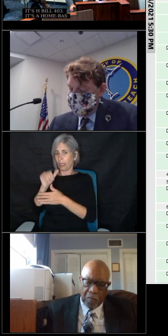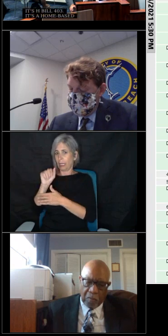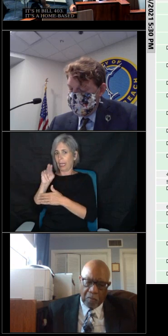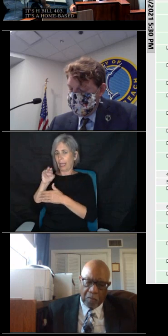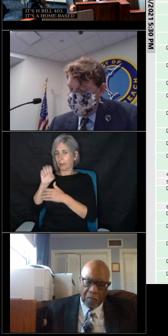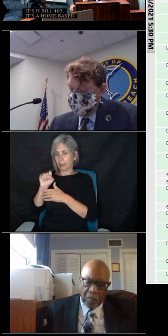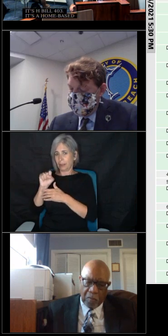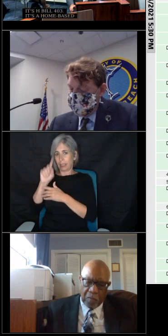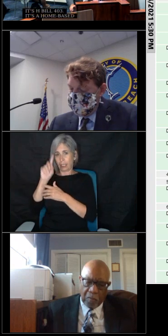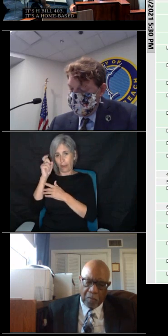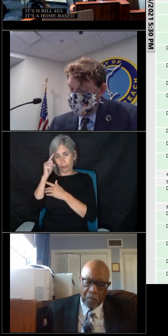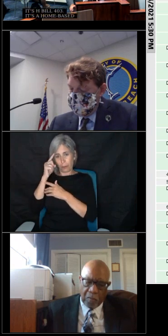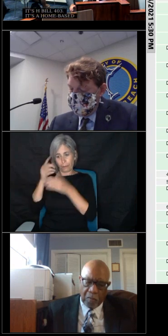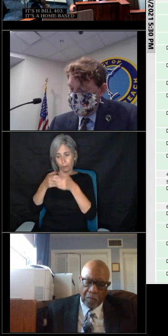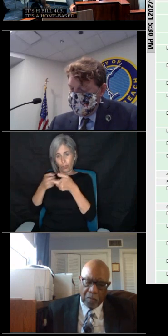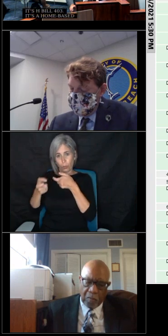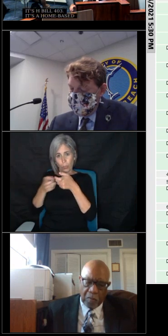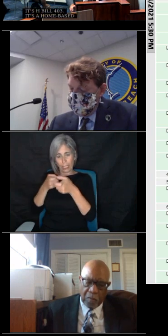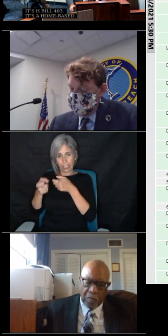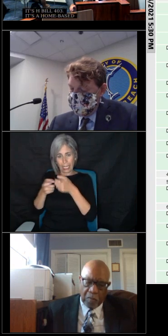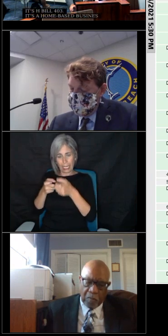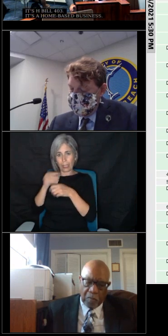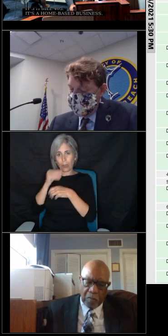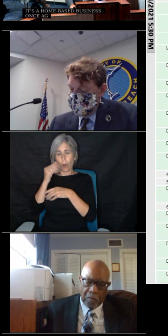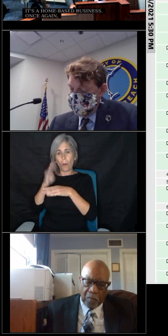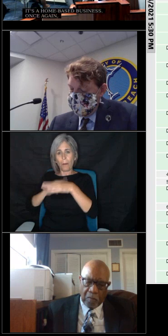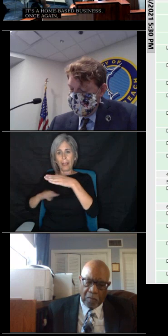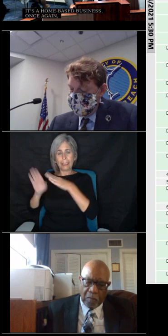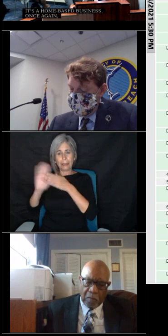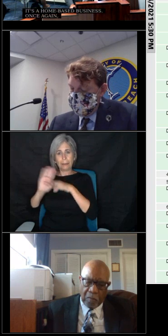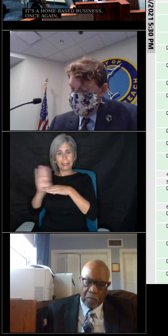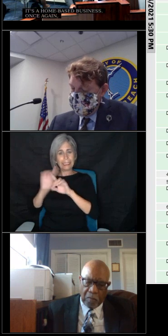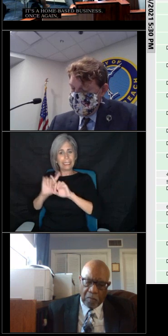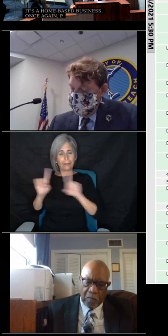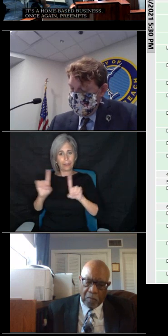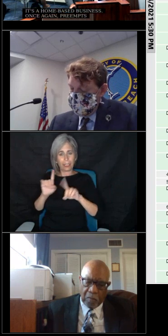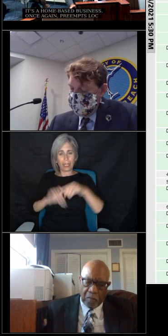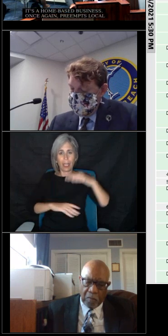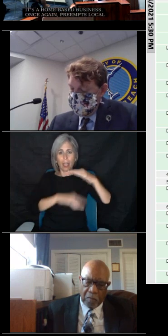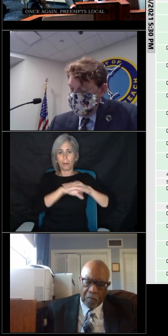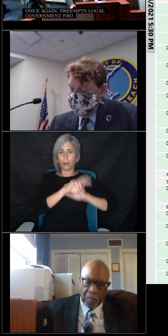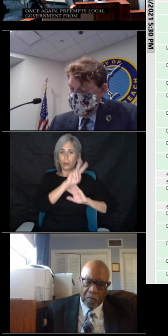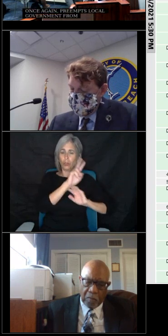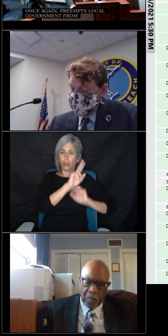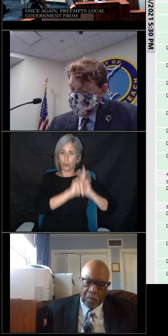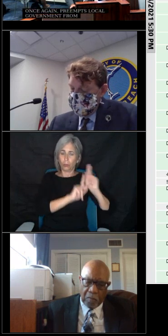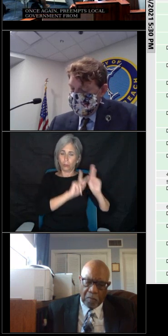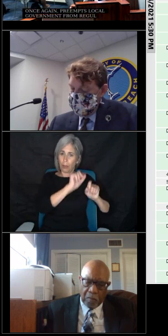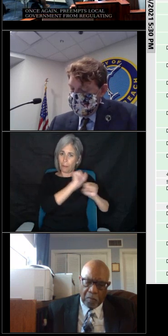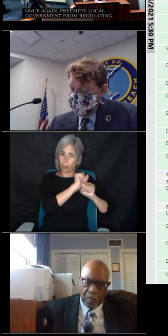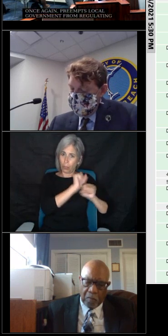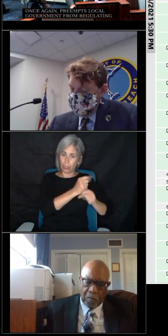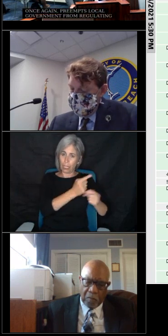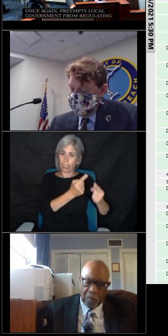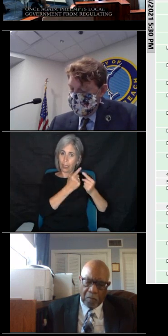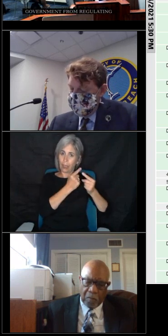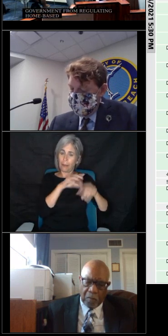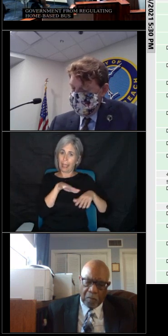regulating home-based businesses differently than other business. It allows up to 2 employees to come and go who don't live in the